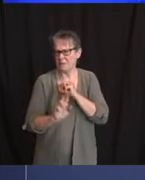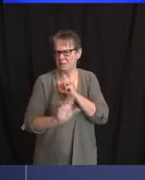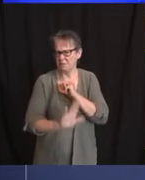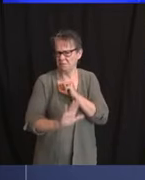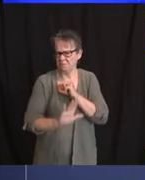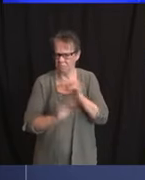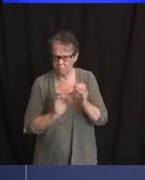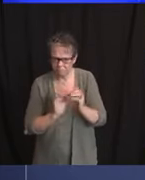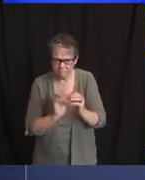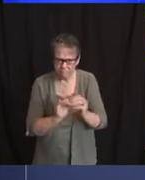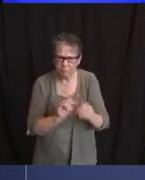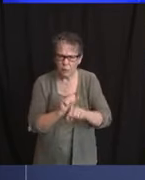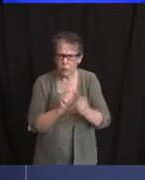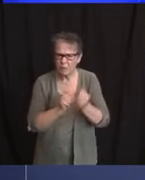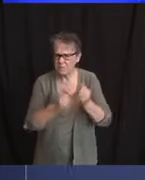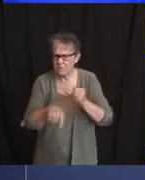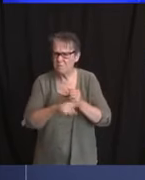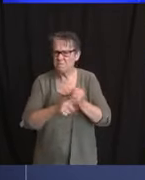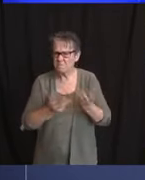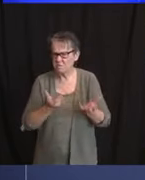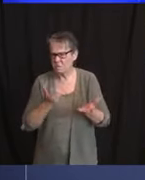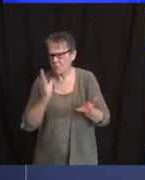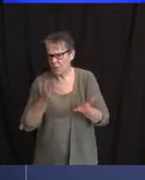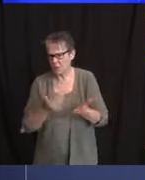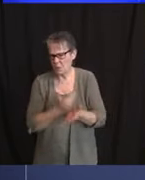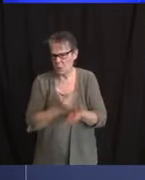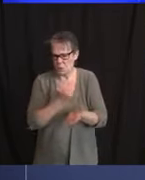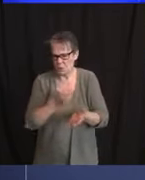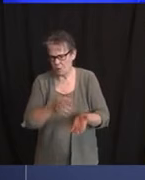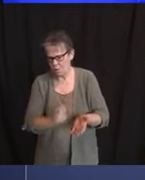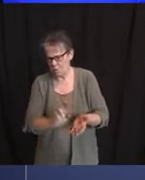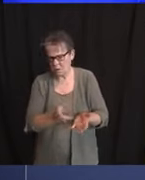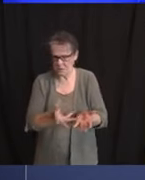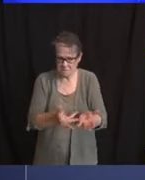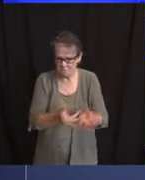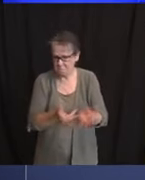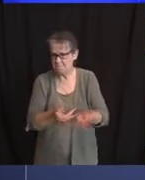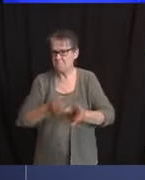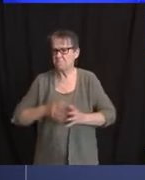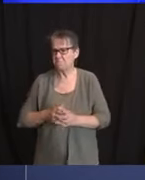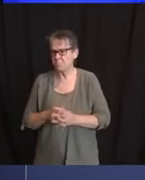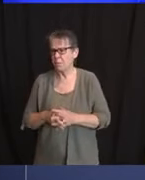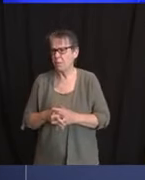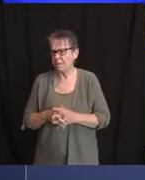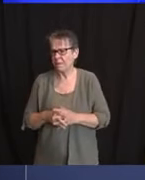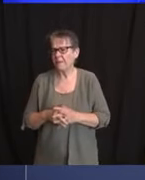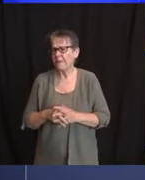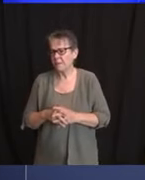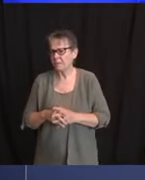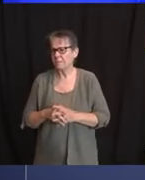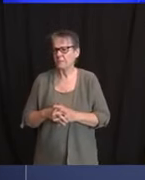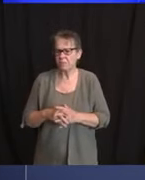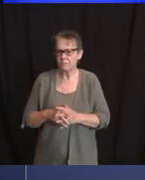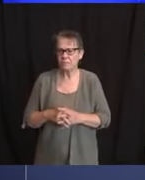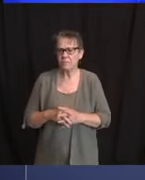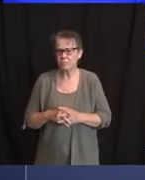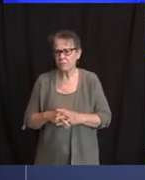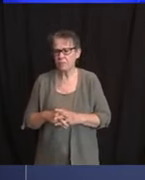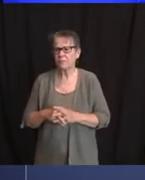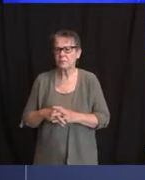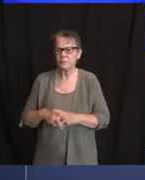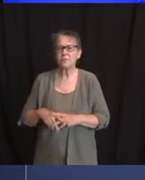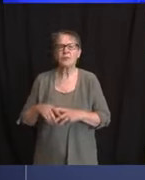support. The New Jersey Policemen's Benevolent Association, the Amalgamated Transit Union, and others have endorsed the Smart Fund because they